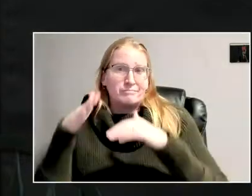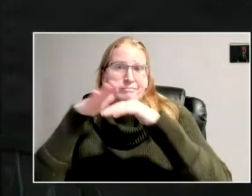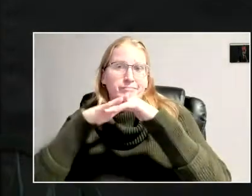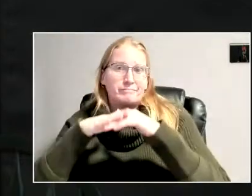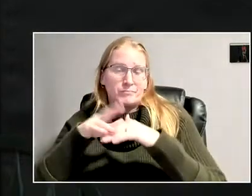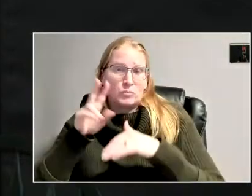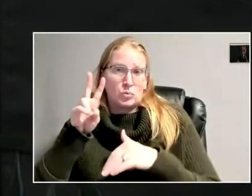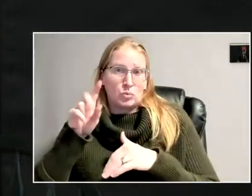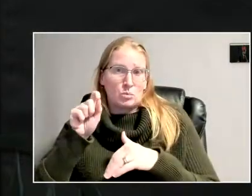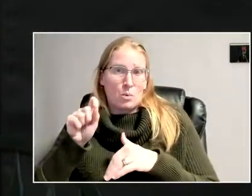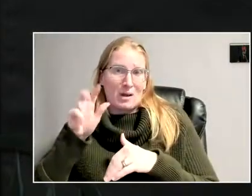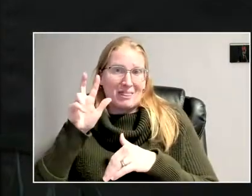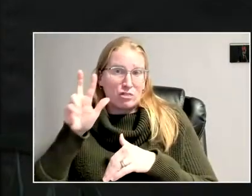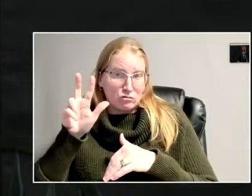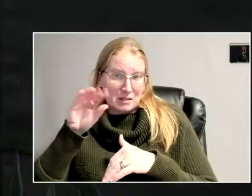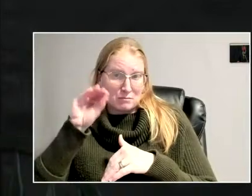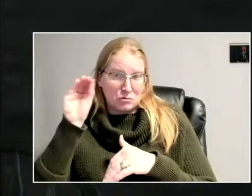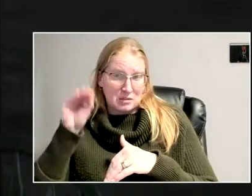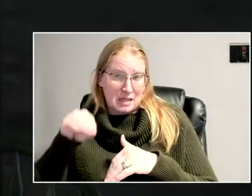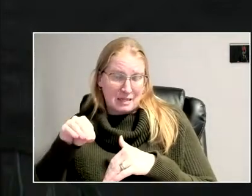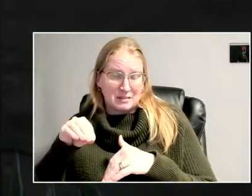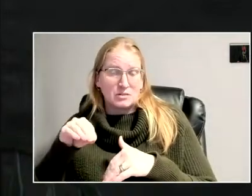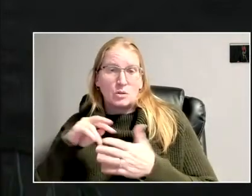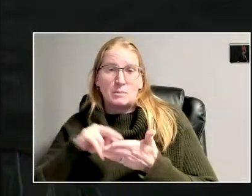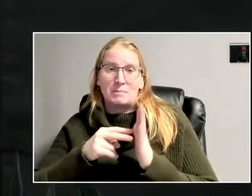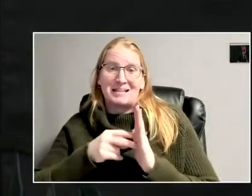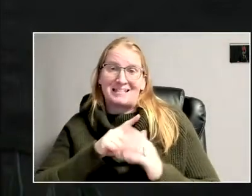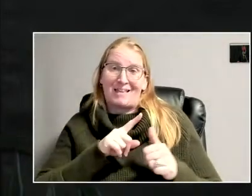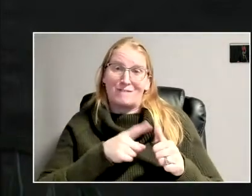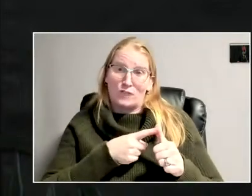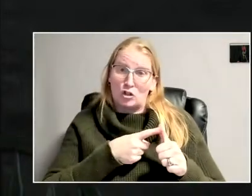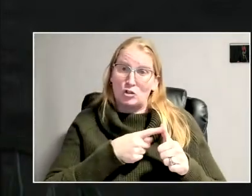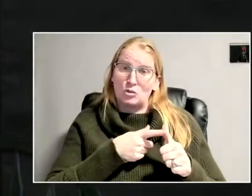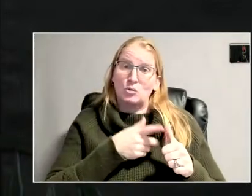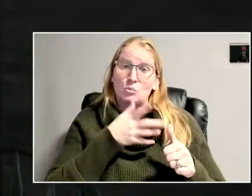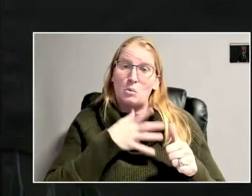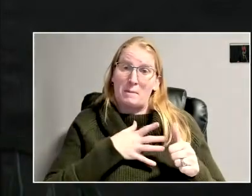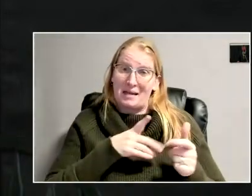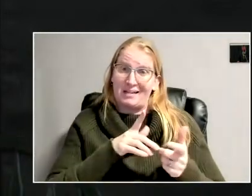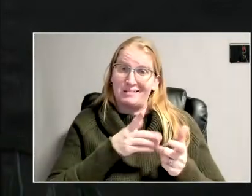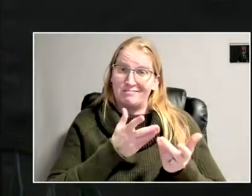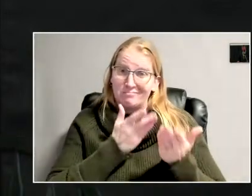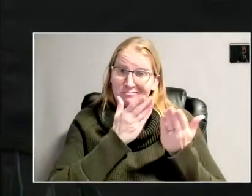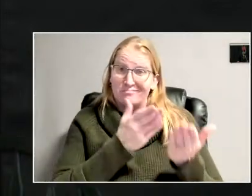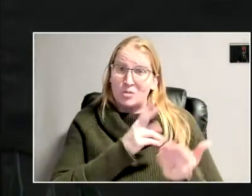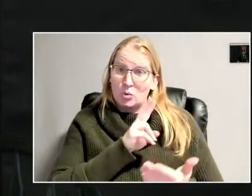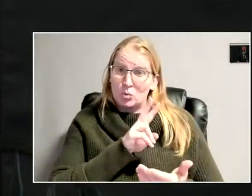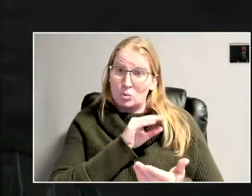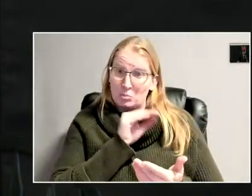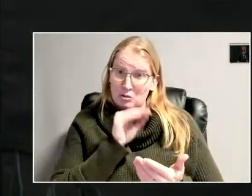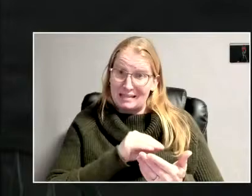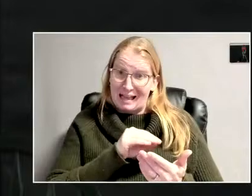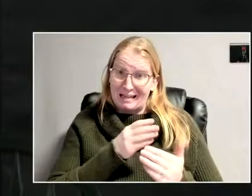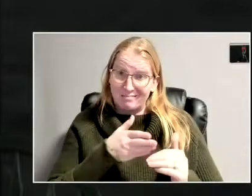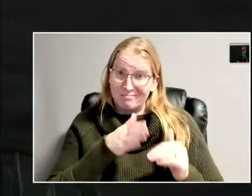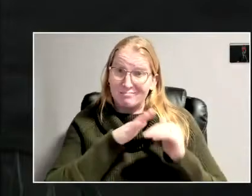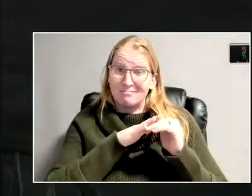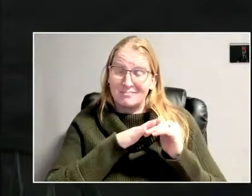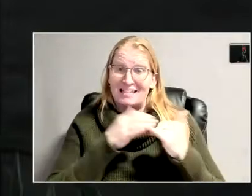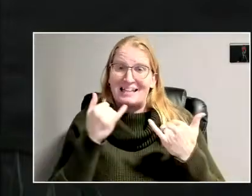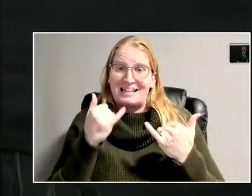amend the turbo Amendment from 2% of the fy2 budget